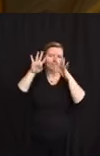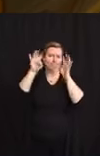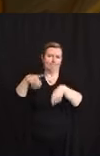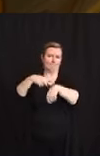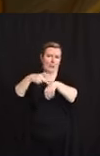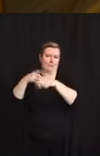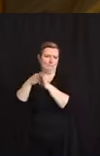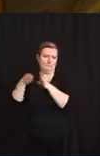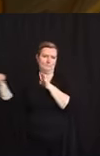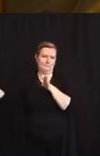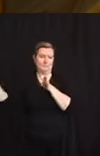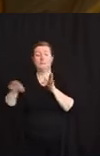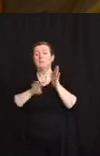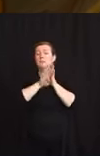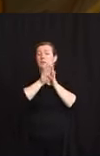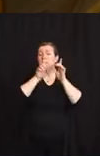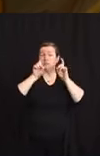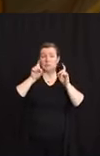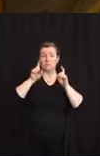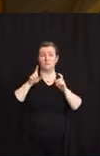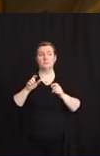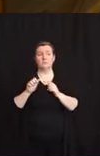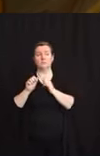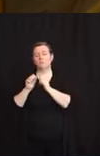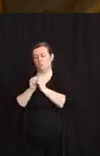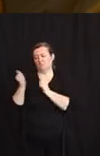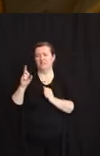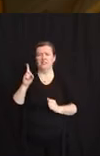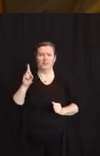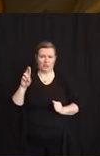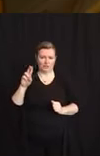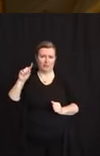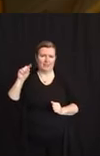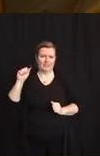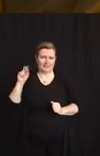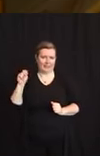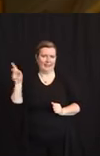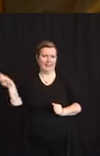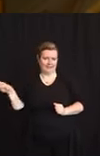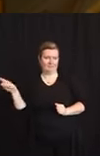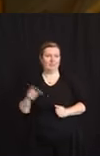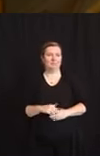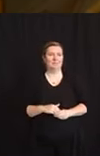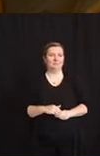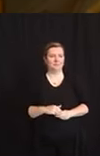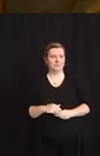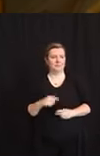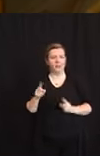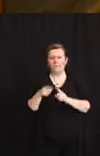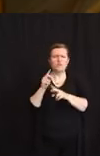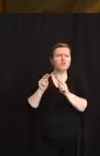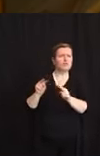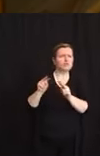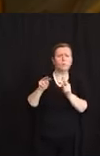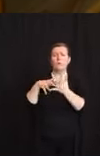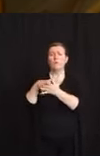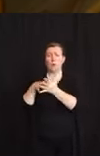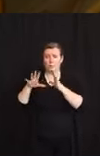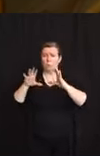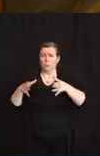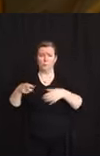epidemiologists, we are looking at vulnerable populations, of which long-term care is specifically